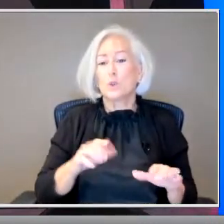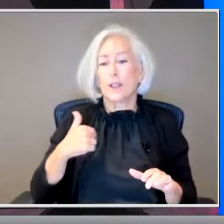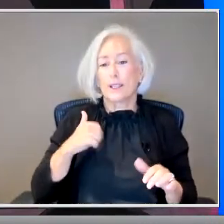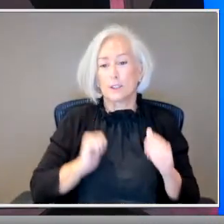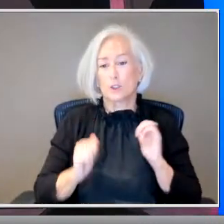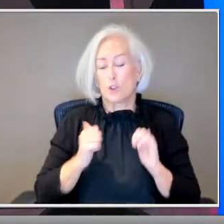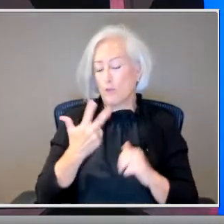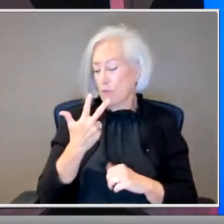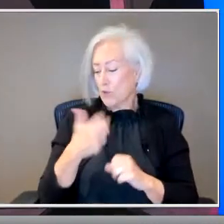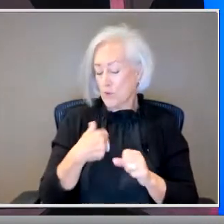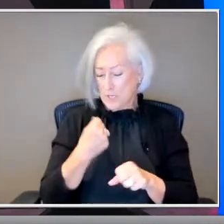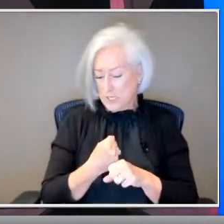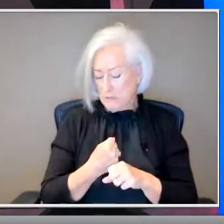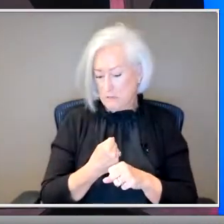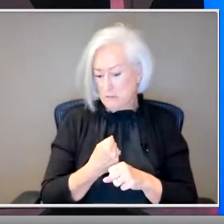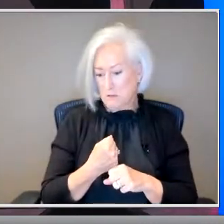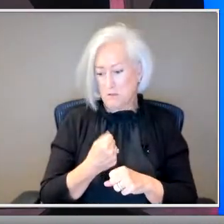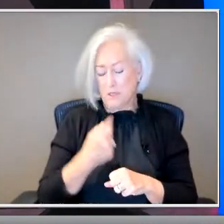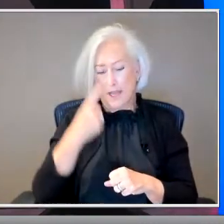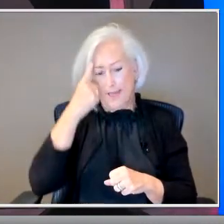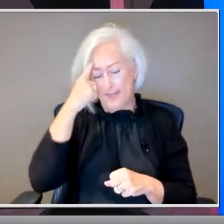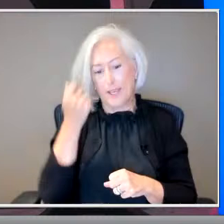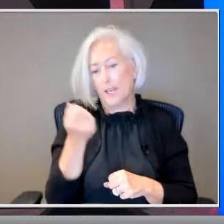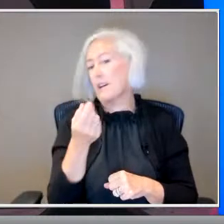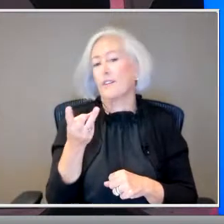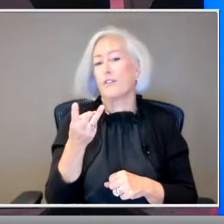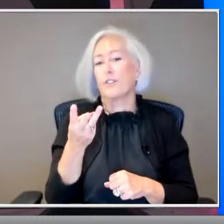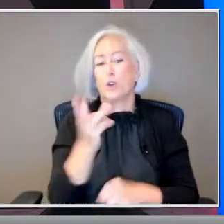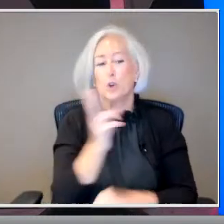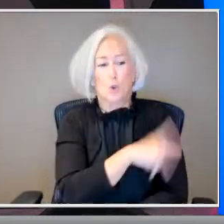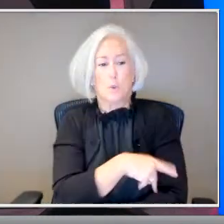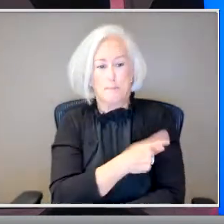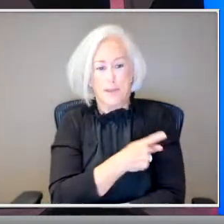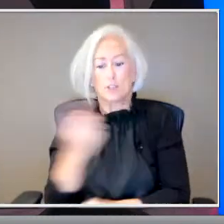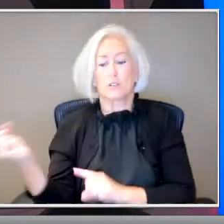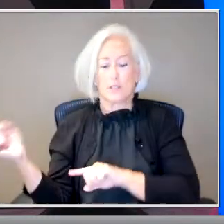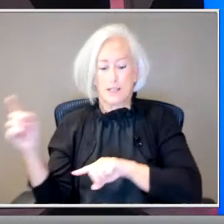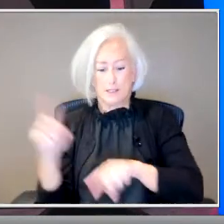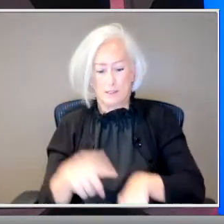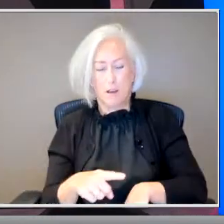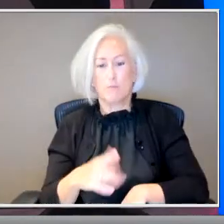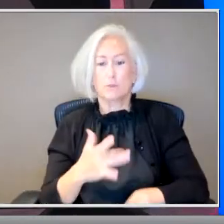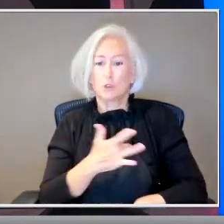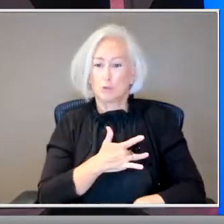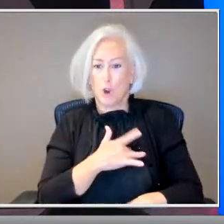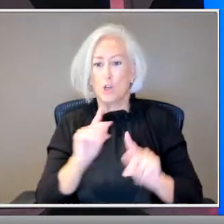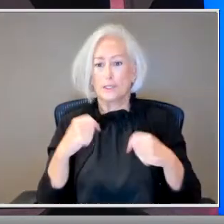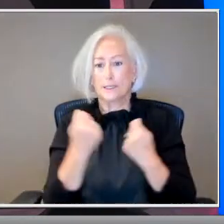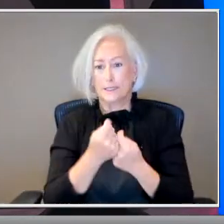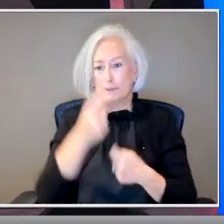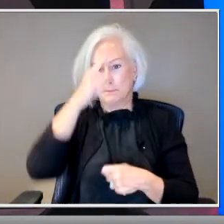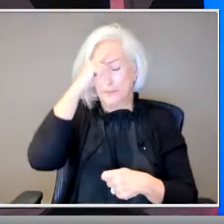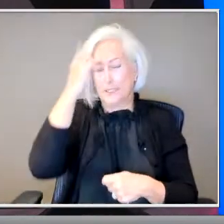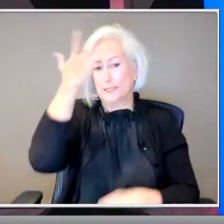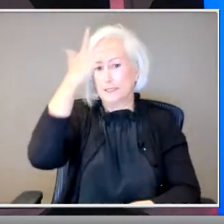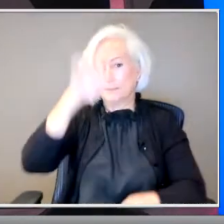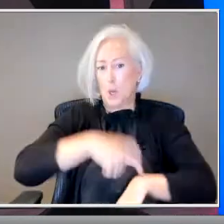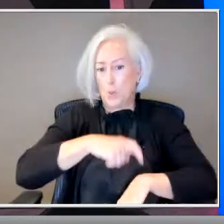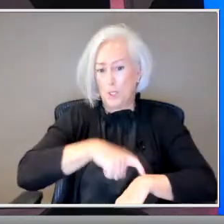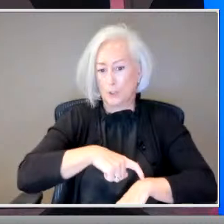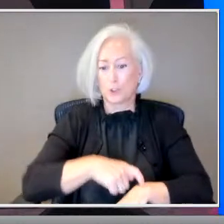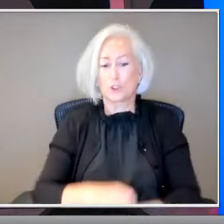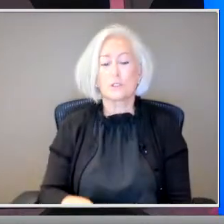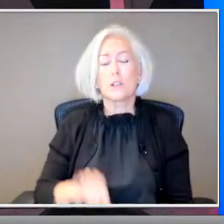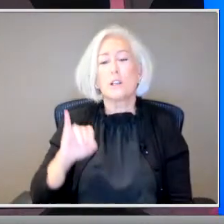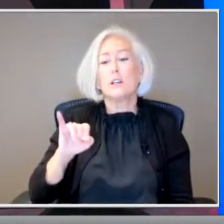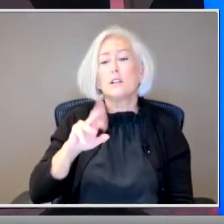probably a couple dozen patients have come to our cardiology team because of their smartwatches. Yeah. Jeremy has a question, and this